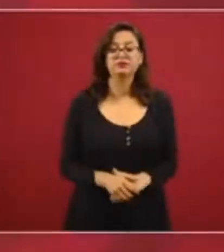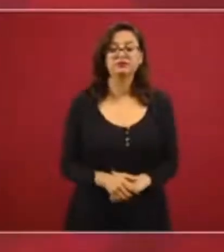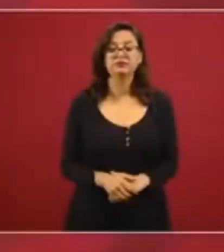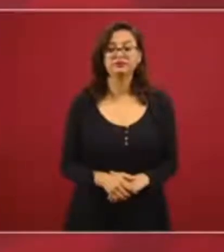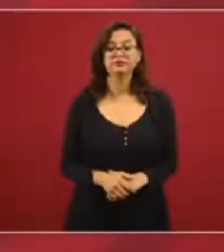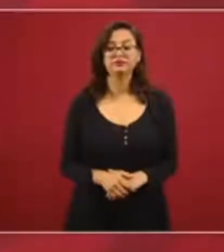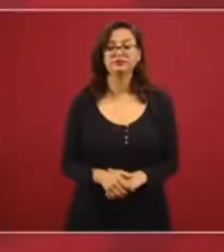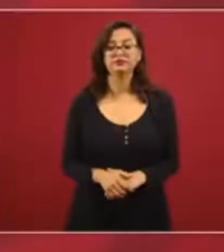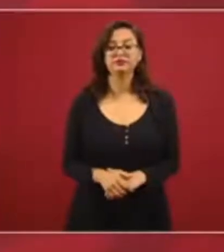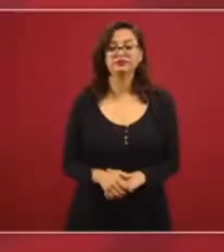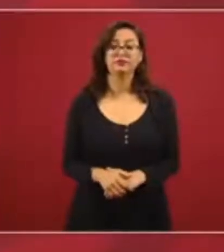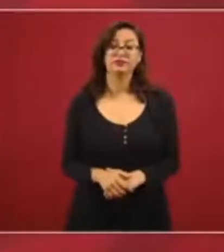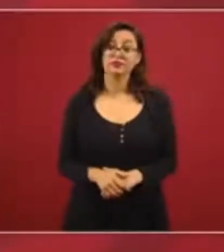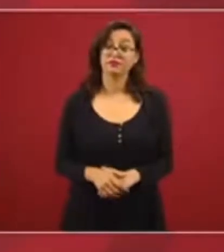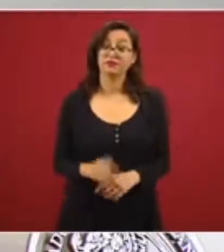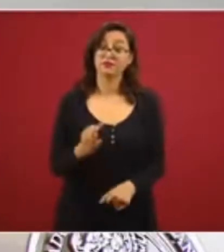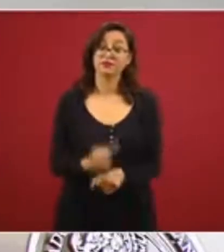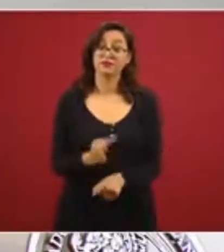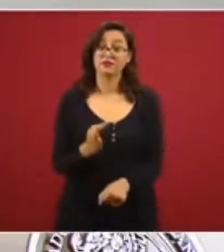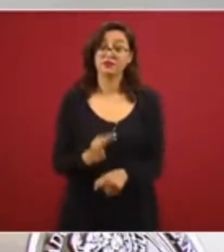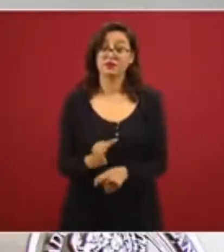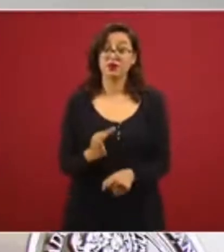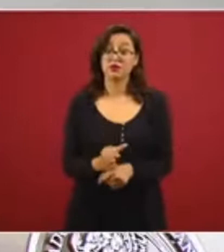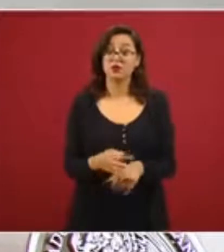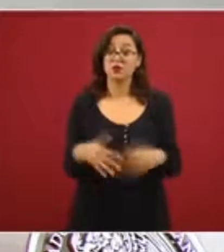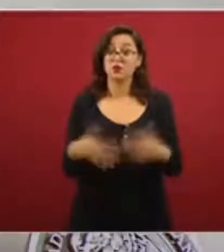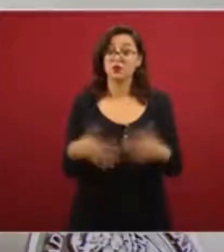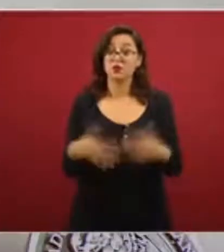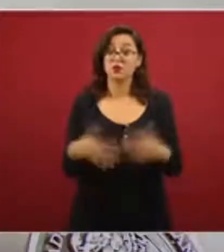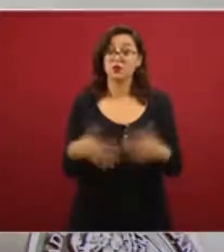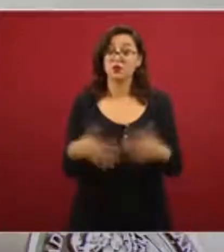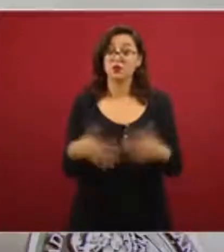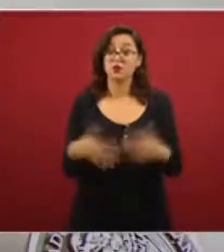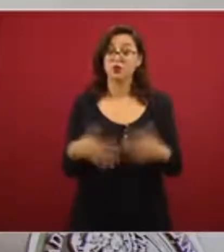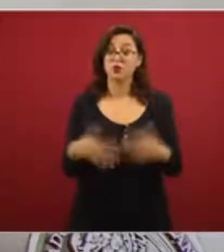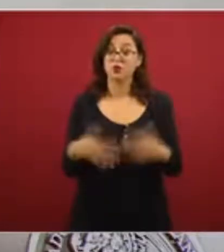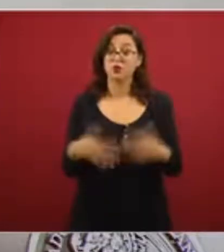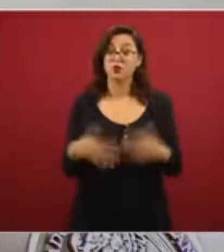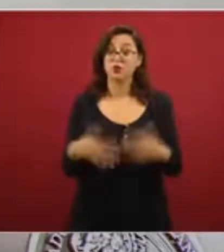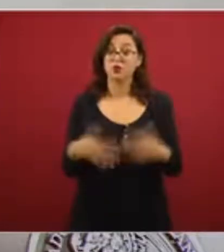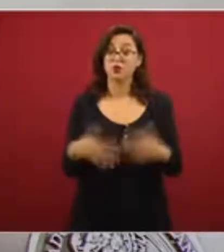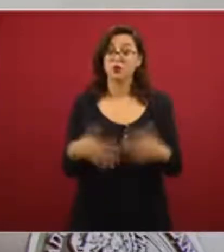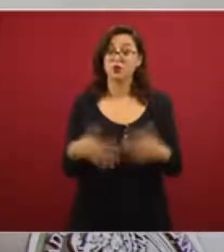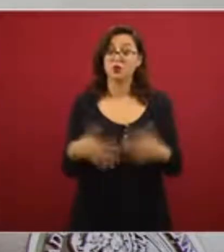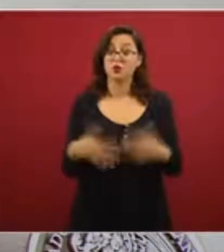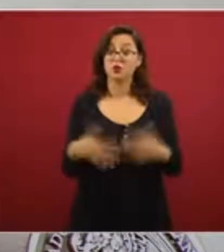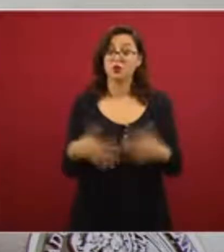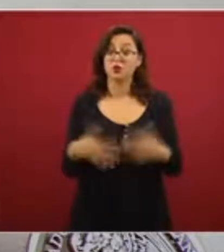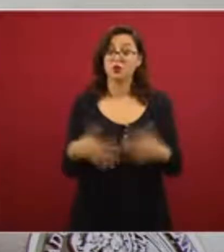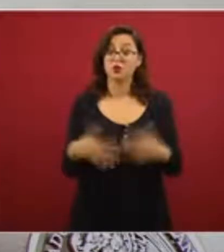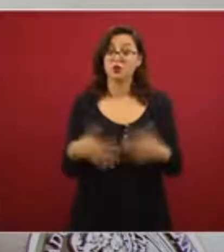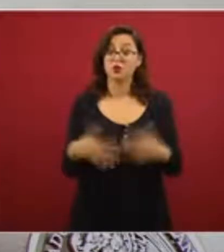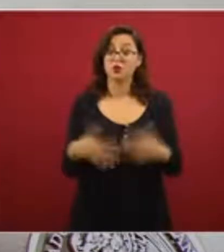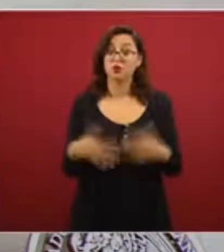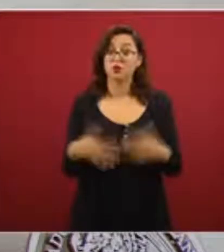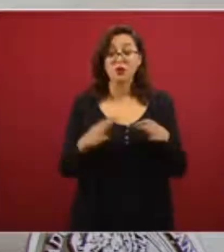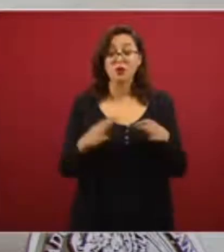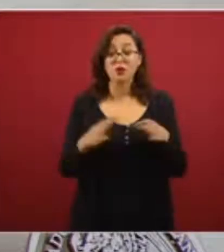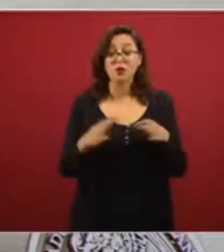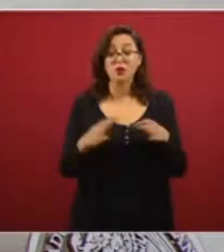Por eso hablo de que es un momento estelar. And that's why I say it's a stellar